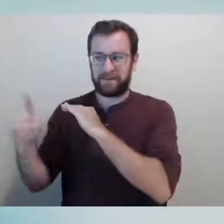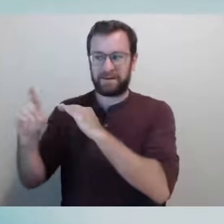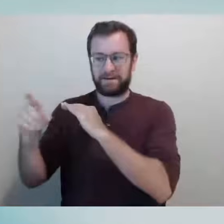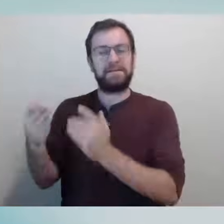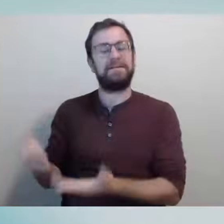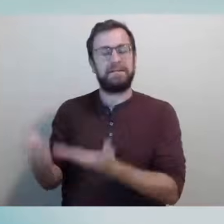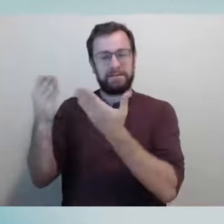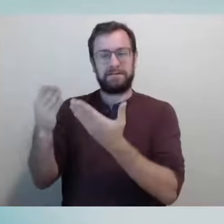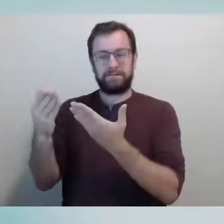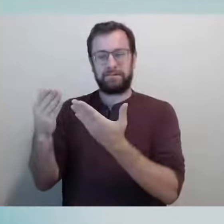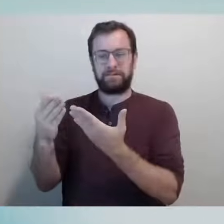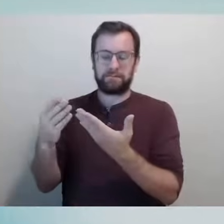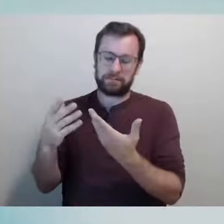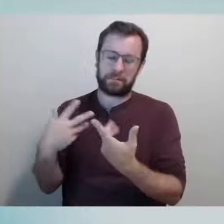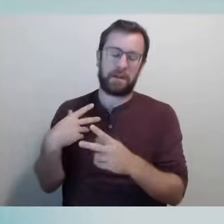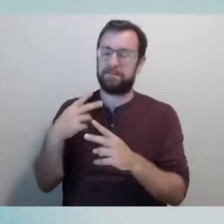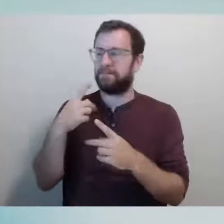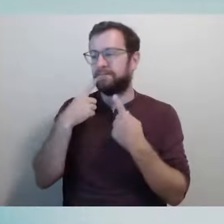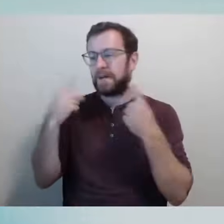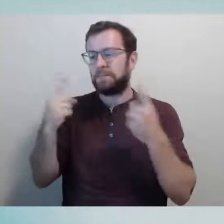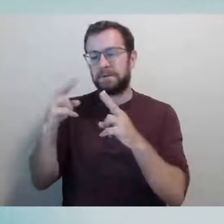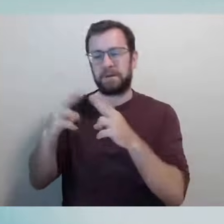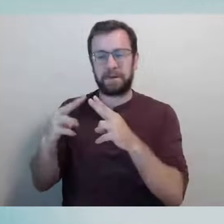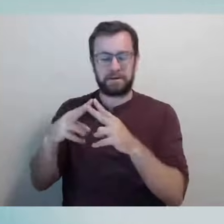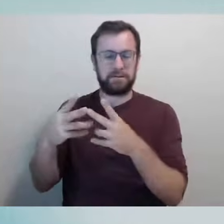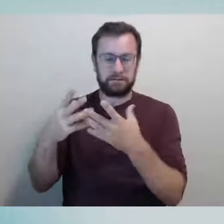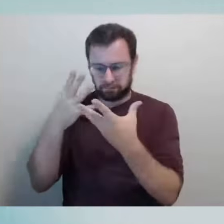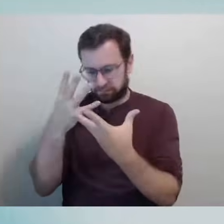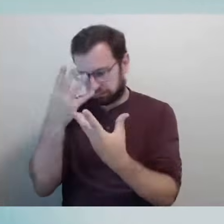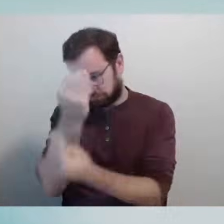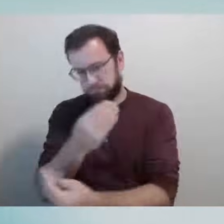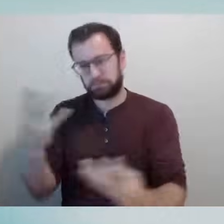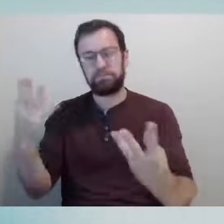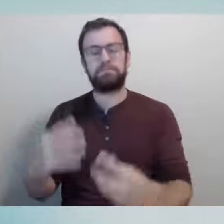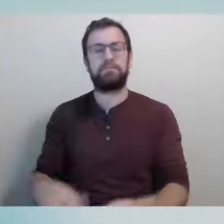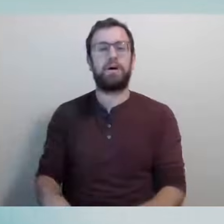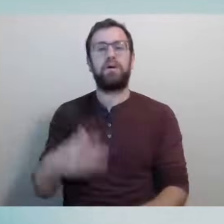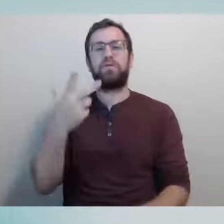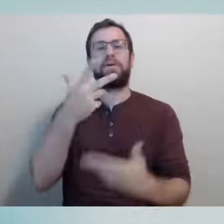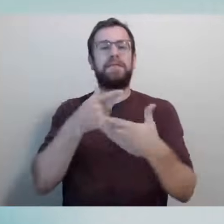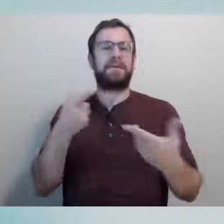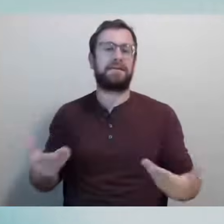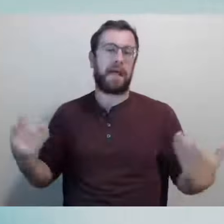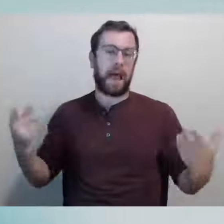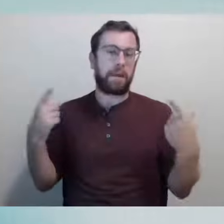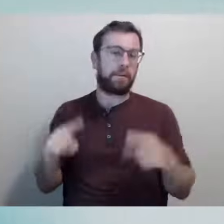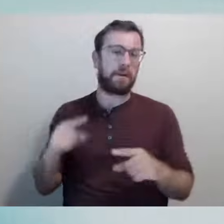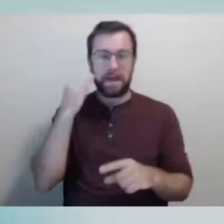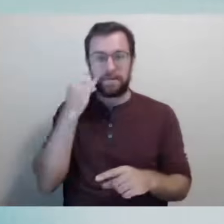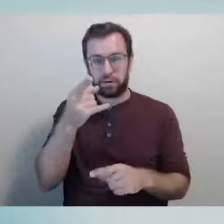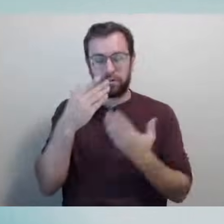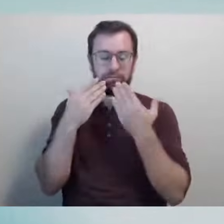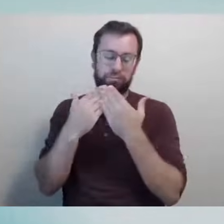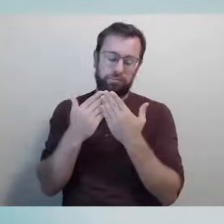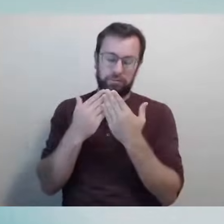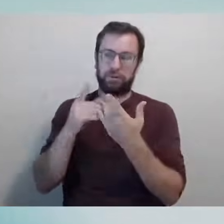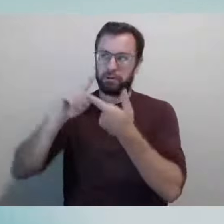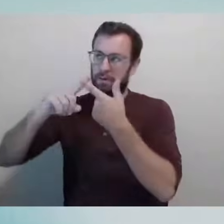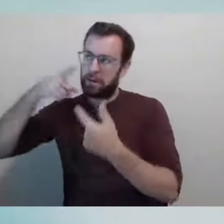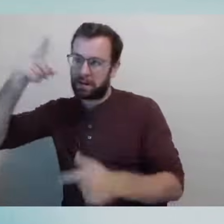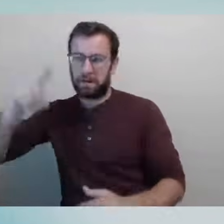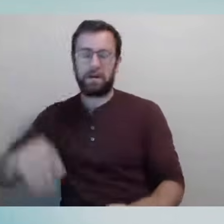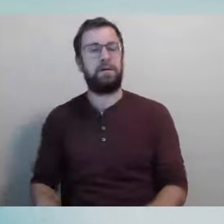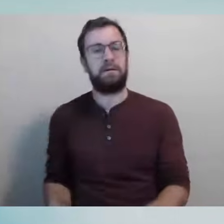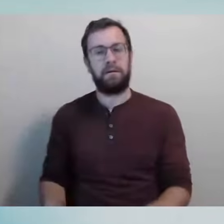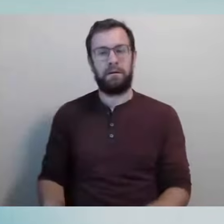narrated by the famous companion Abi Sa'id al-Khudri radiyallahu anhu. Three things happen when you make dua to Allah. And our